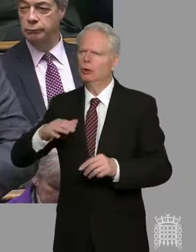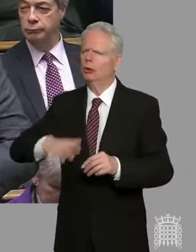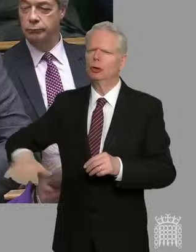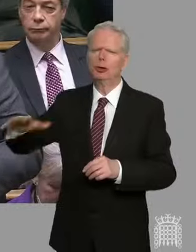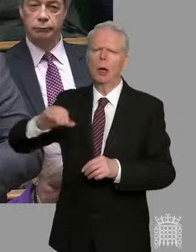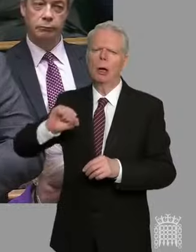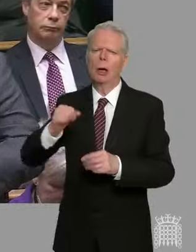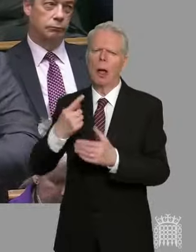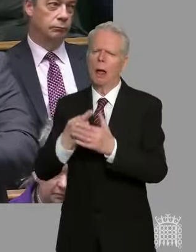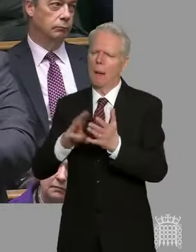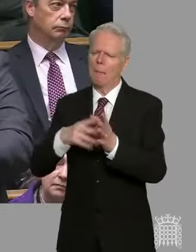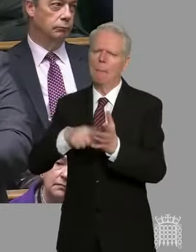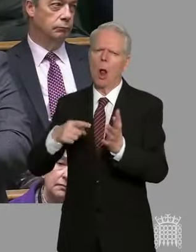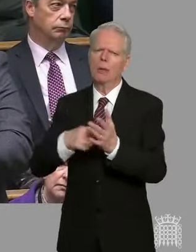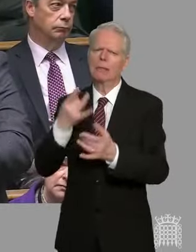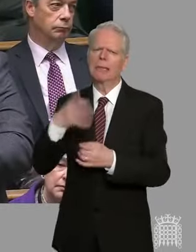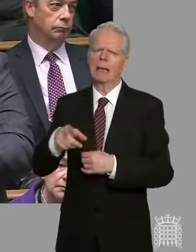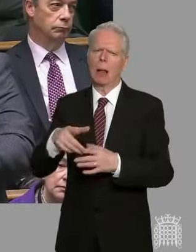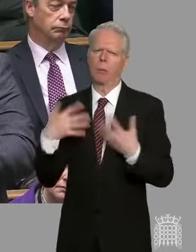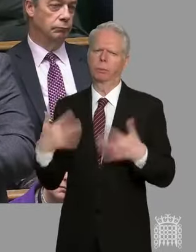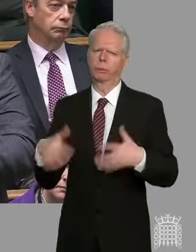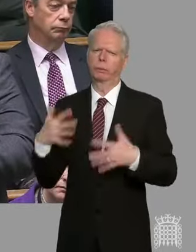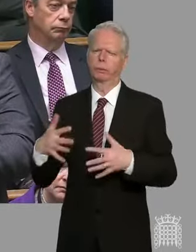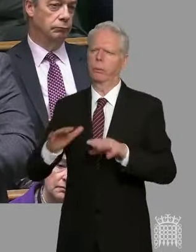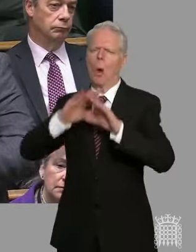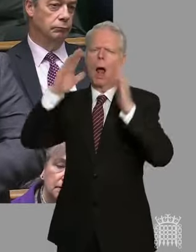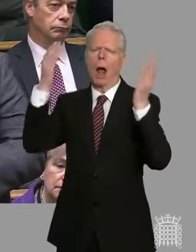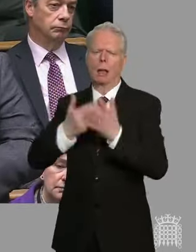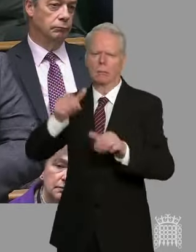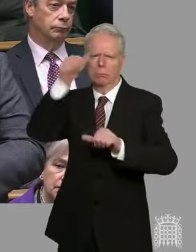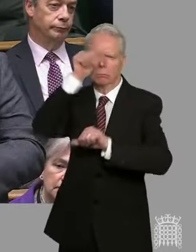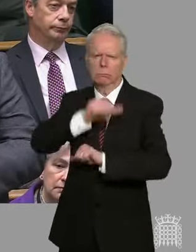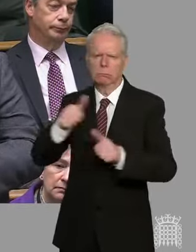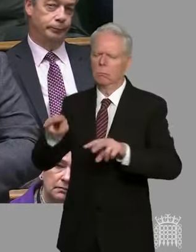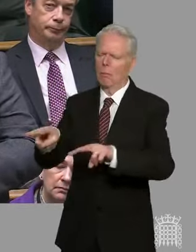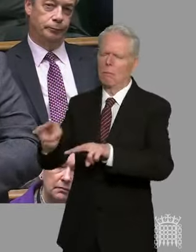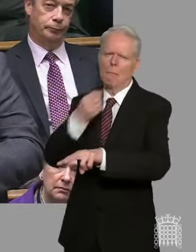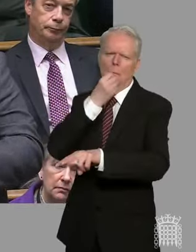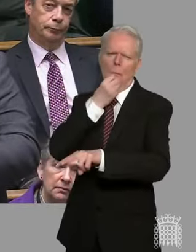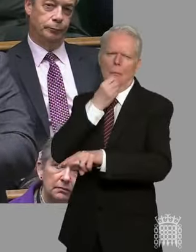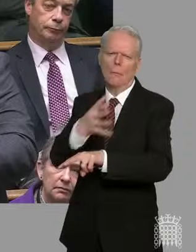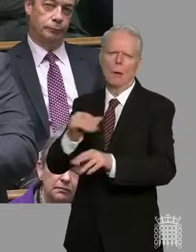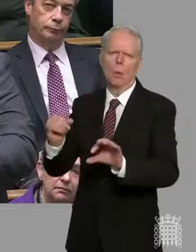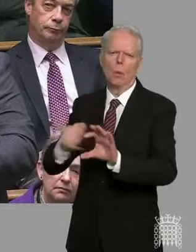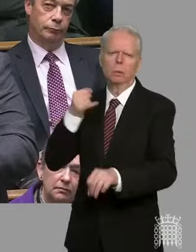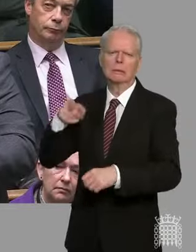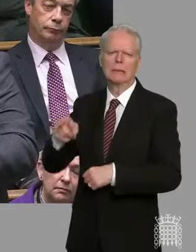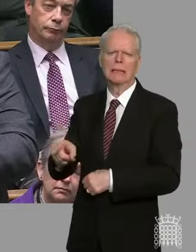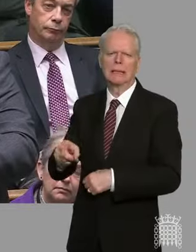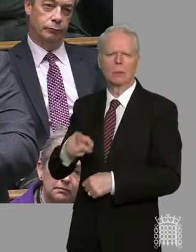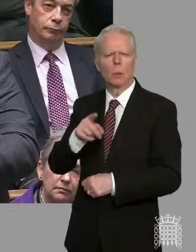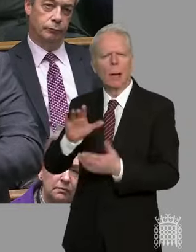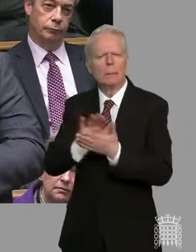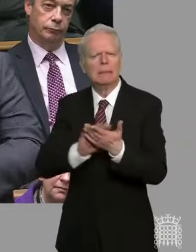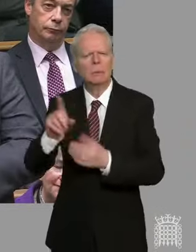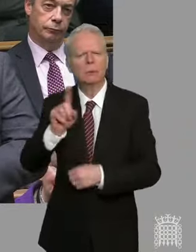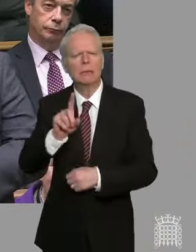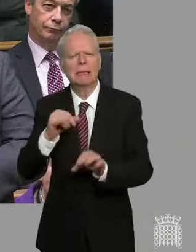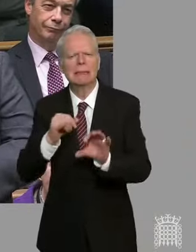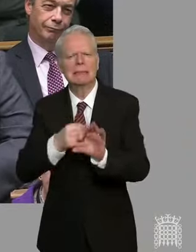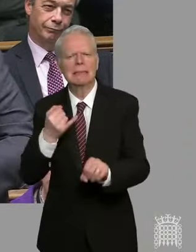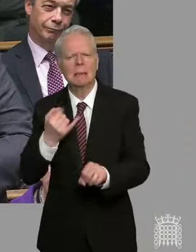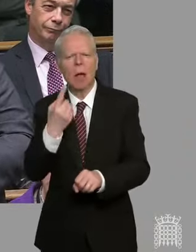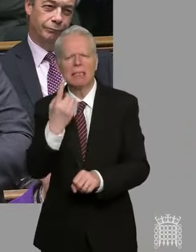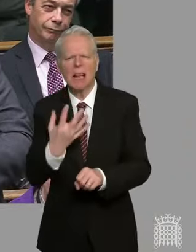industry to this and the damage this could cause to Scotch whisky exports and jobs, will the Prime Minister's word on whisky be his whisky bond by backing the industry